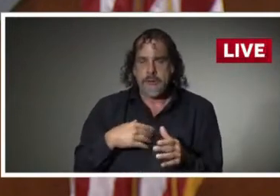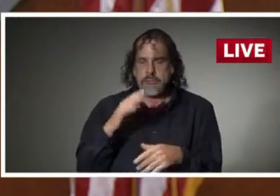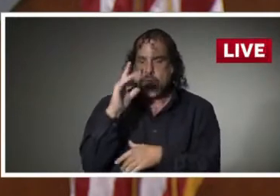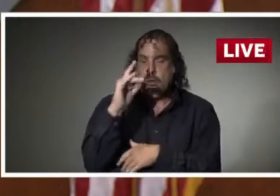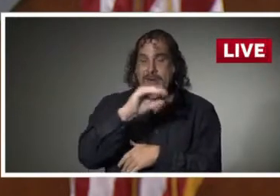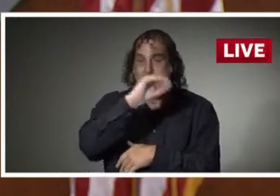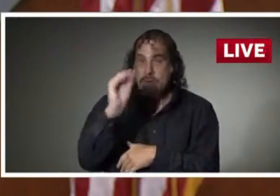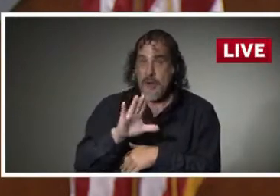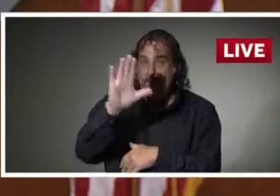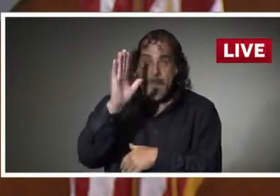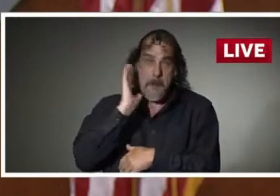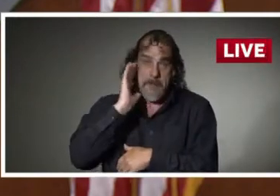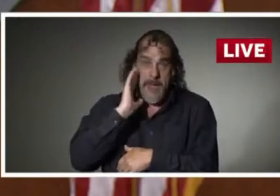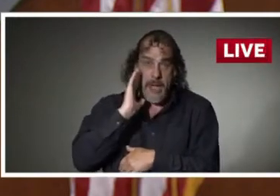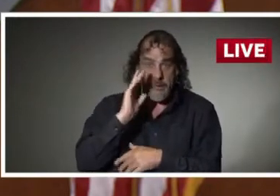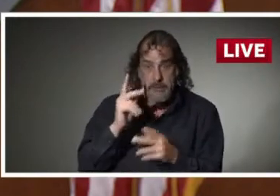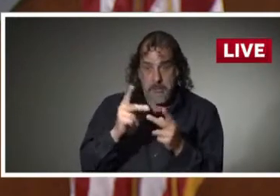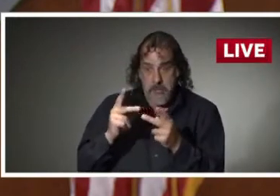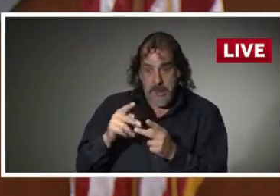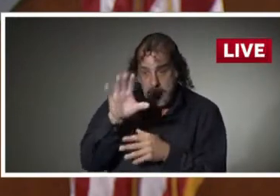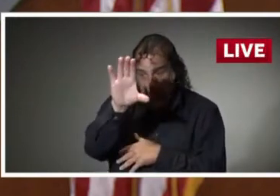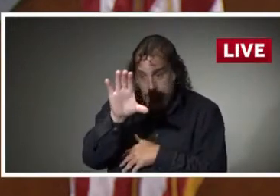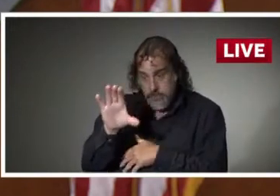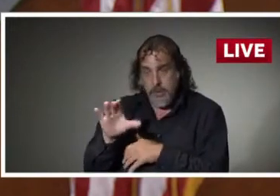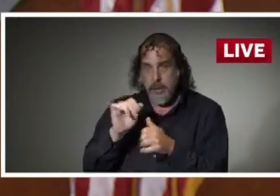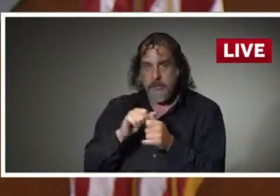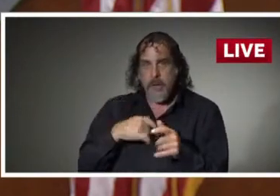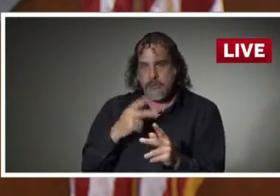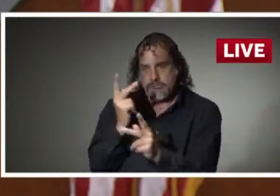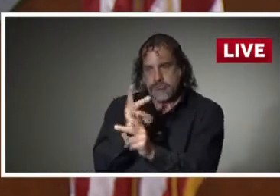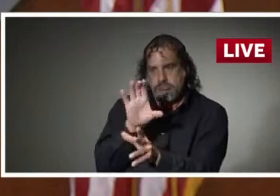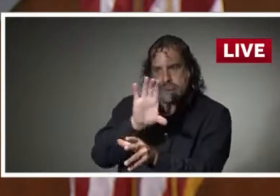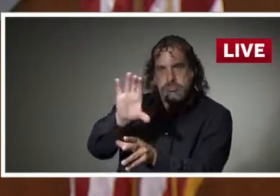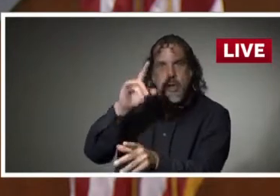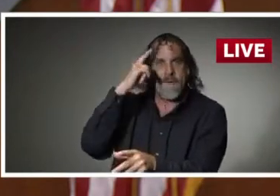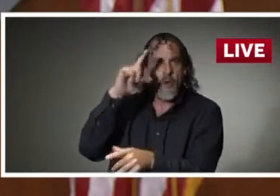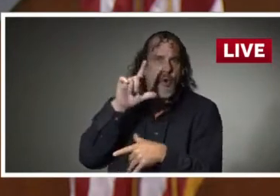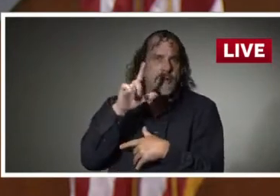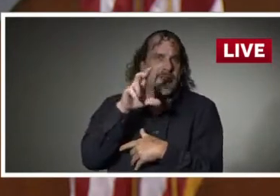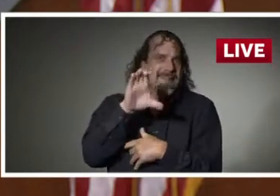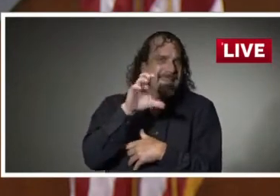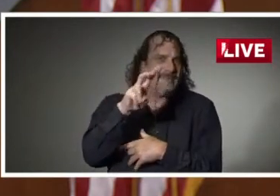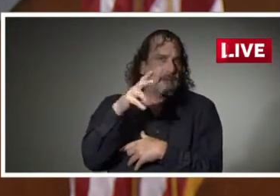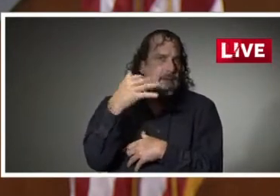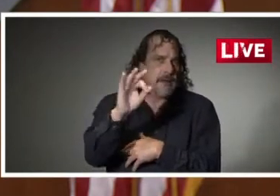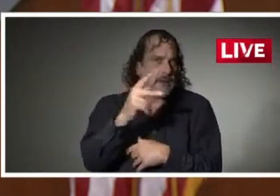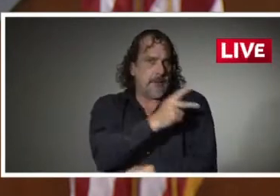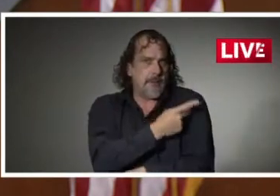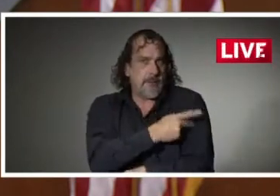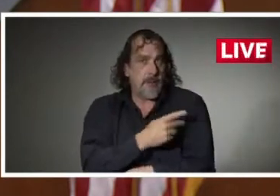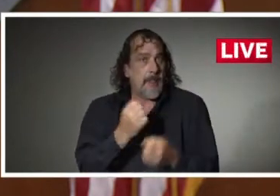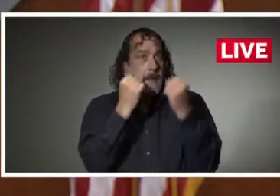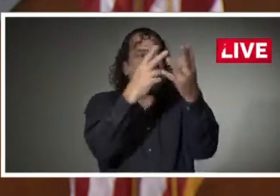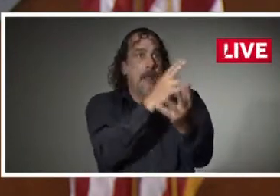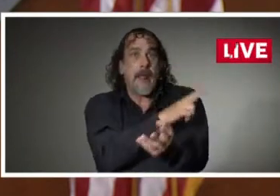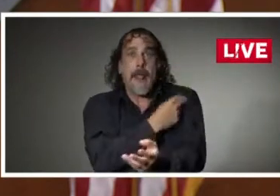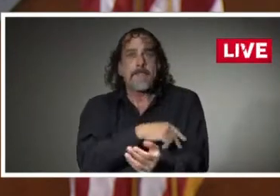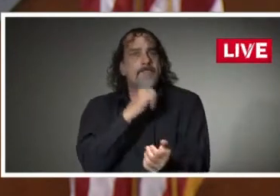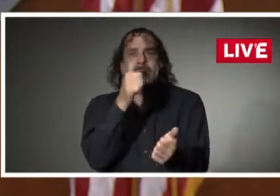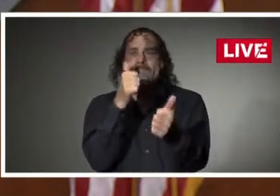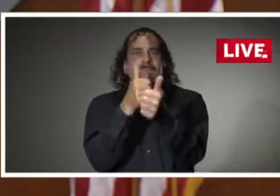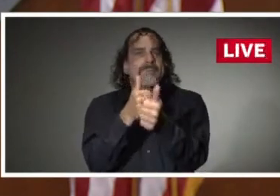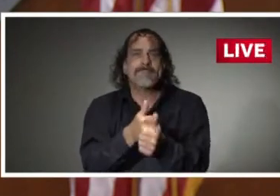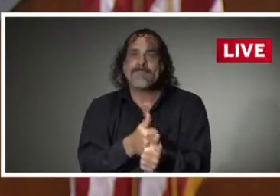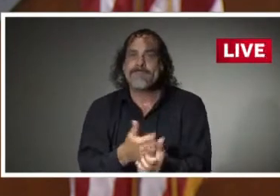possible COVID-19 patients. Many hospitals in our state did not follow those rules.